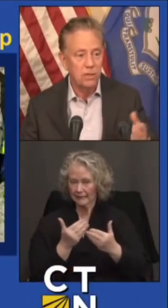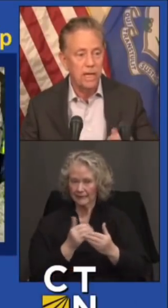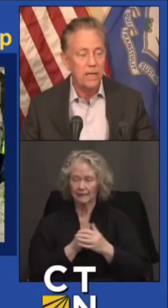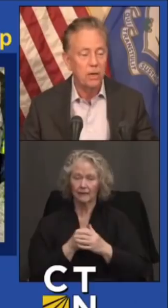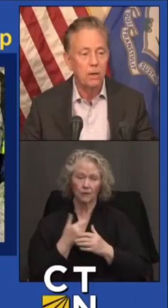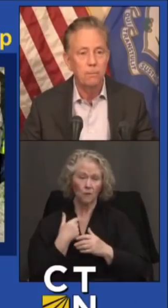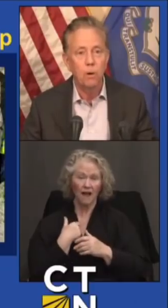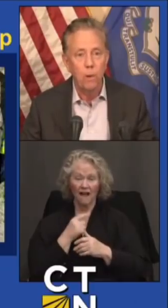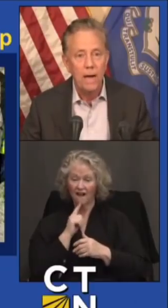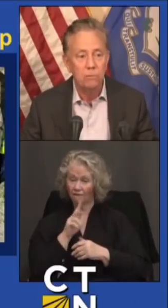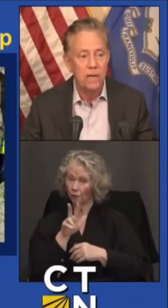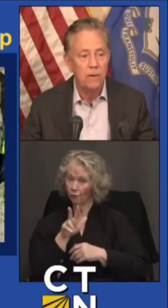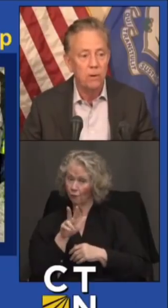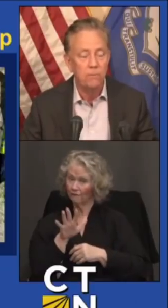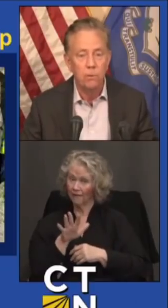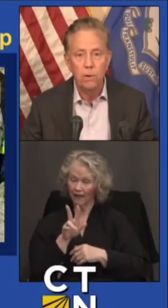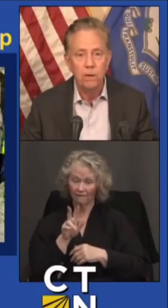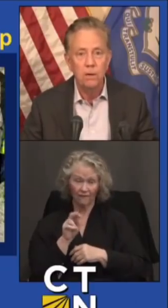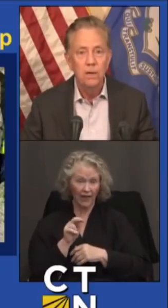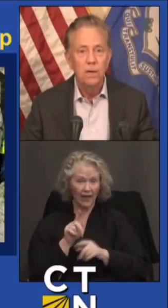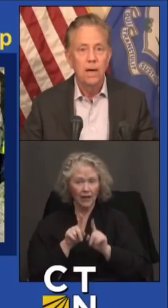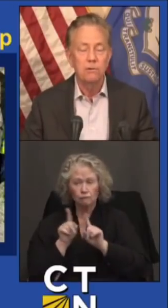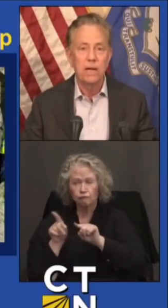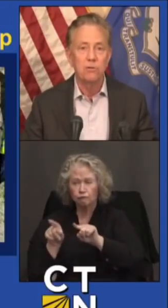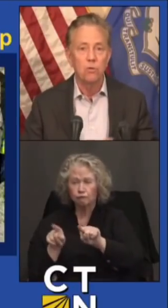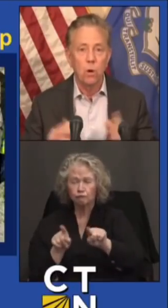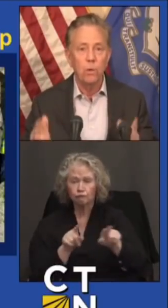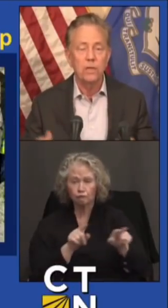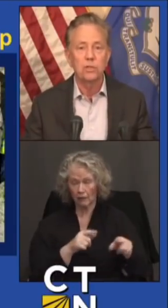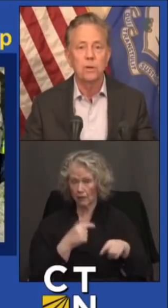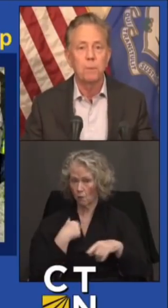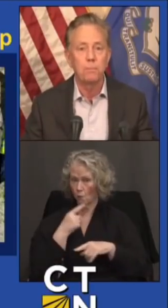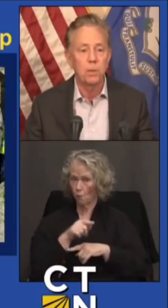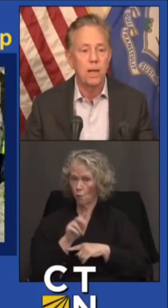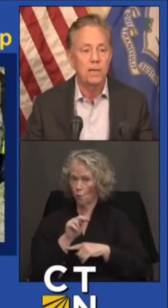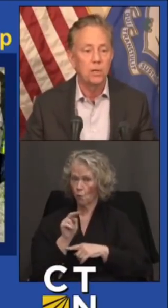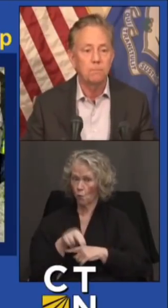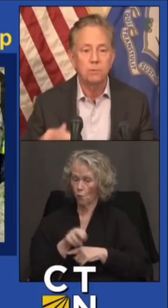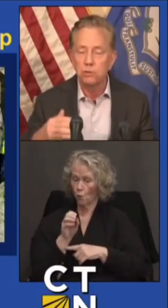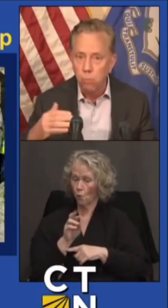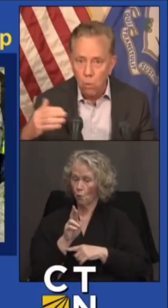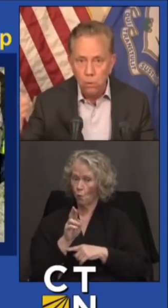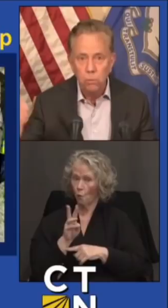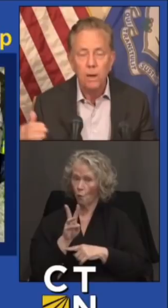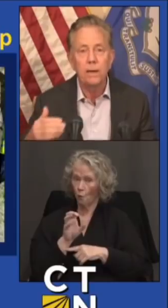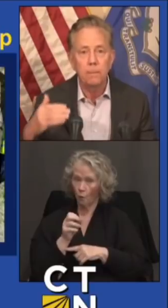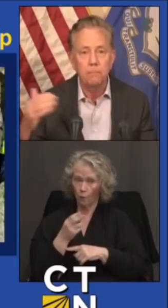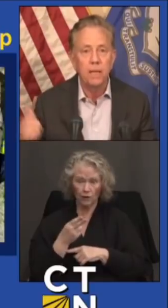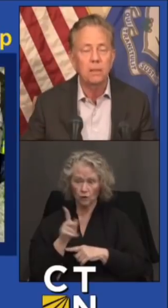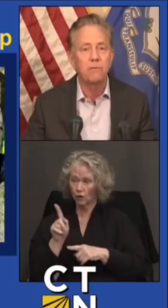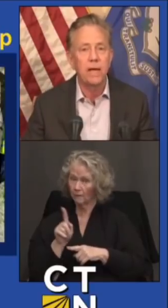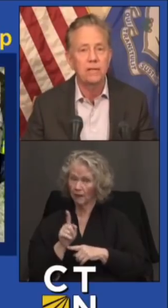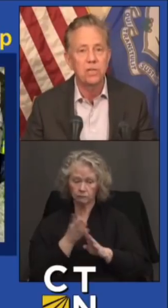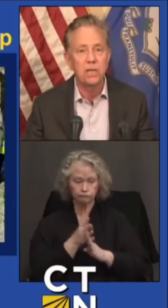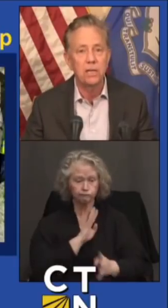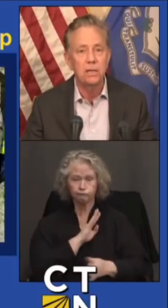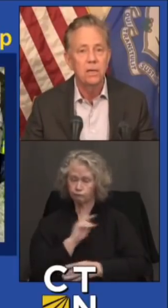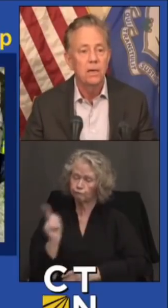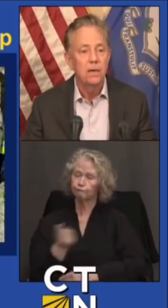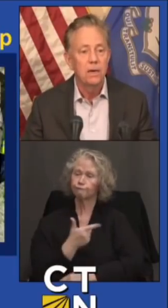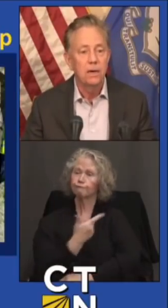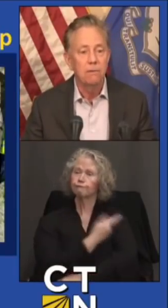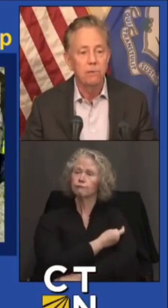vans. They're getting around now everywhere. I was out in Norwich. People lined up, just walk right up, get the